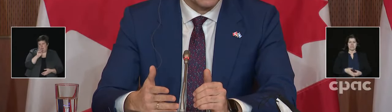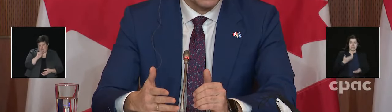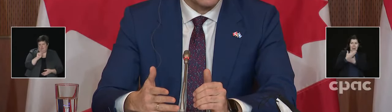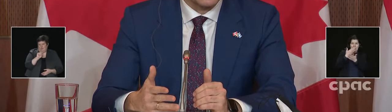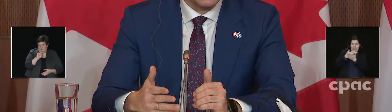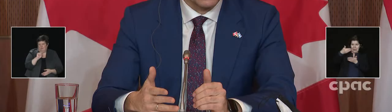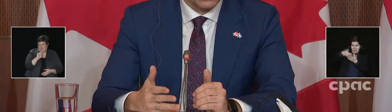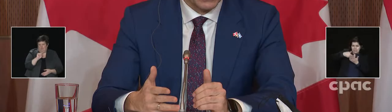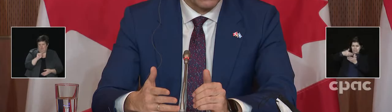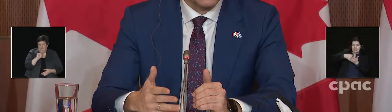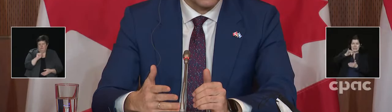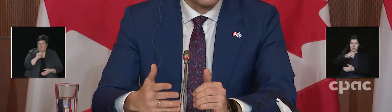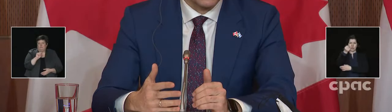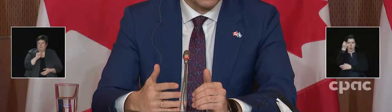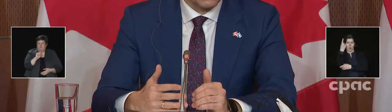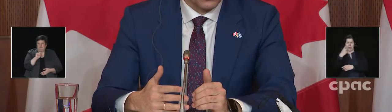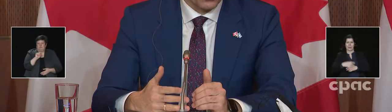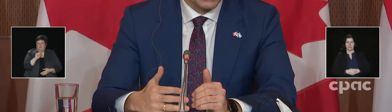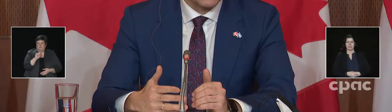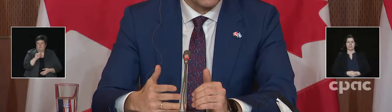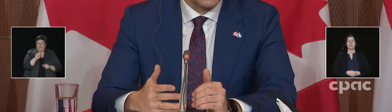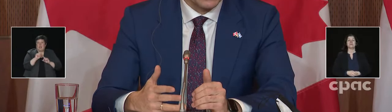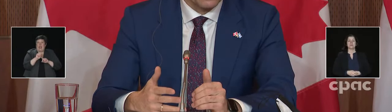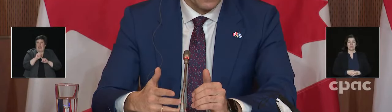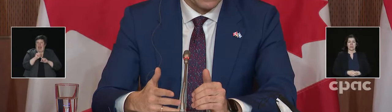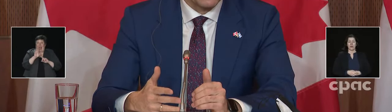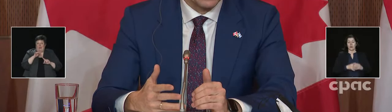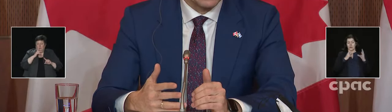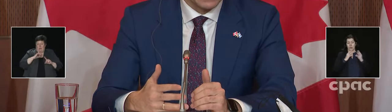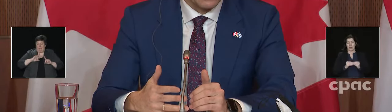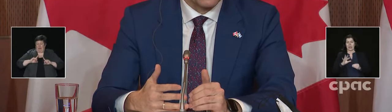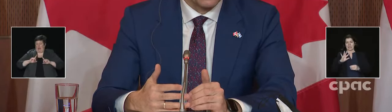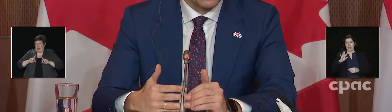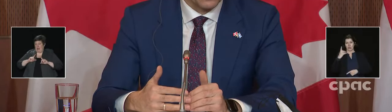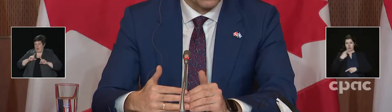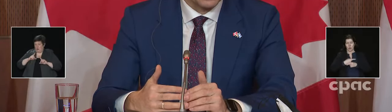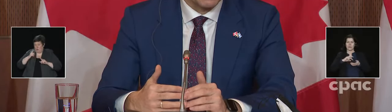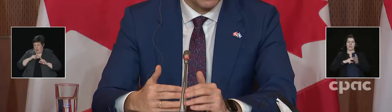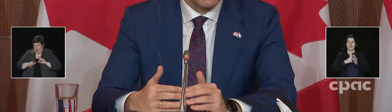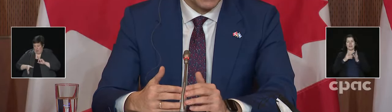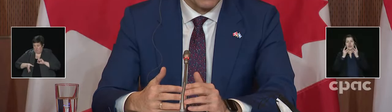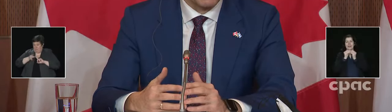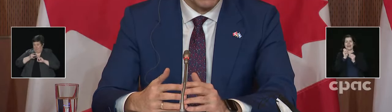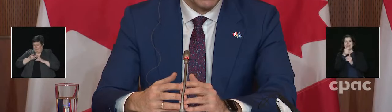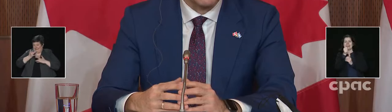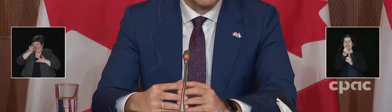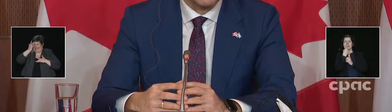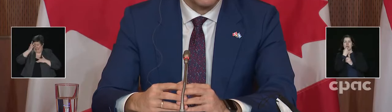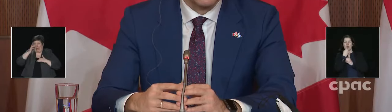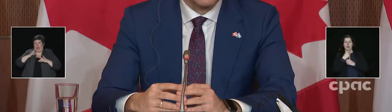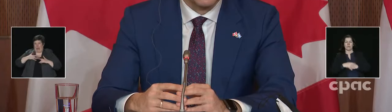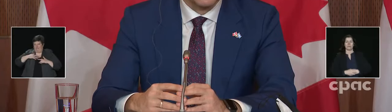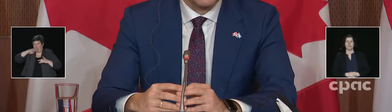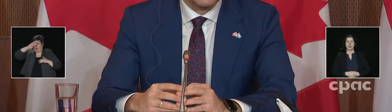treatments need to start no later than 5 days after the first symptoms have appeared.